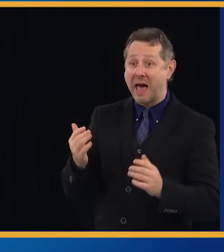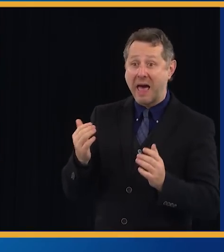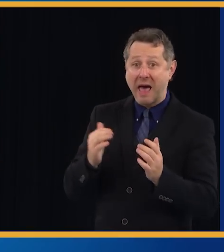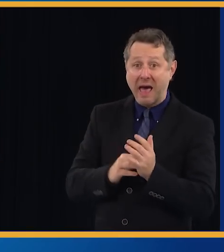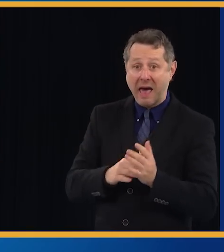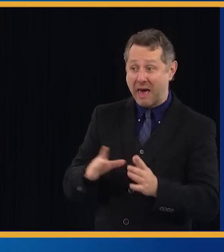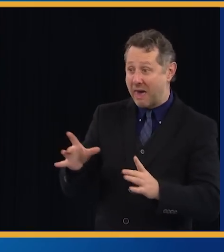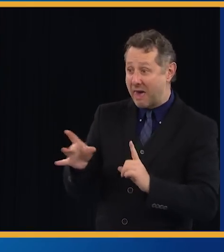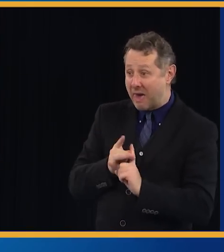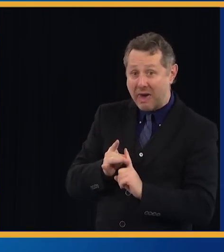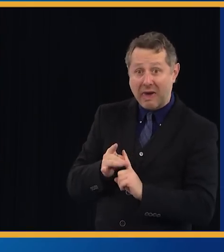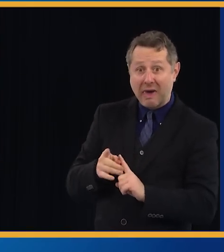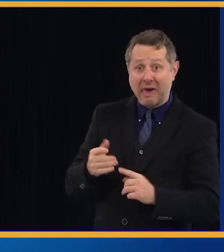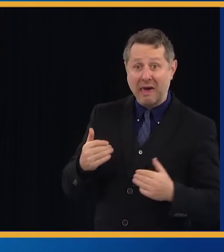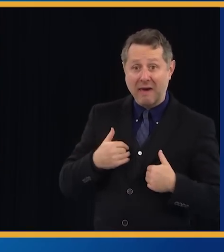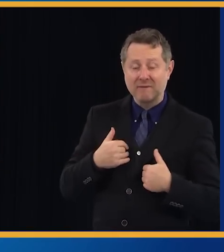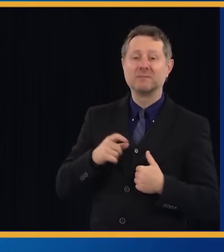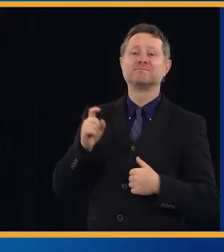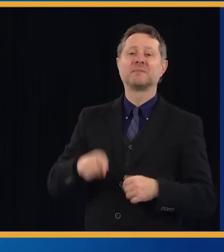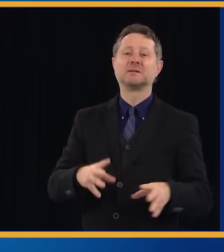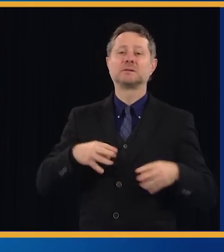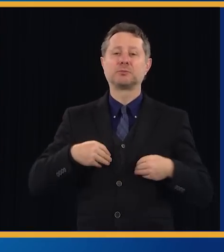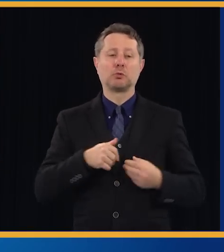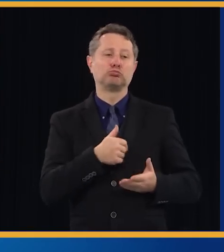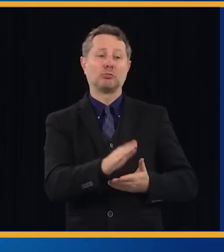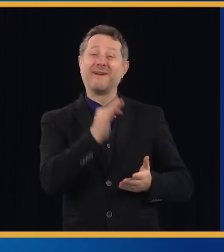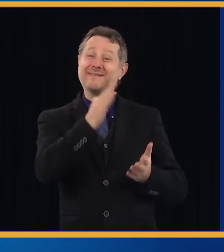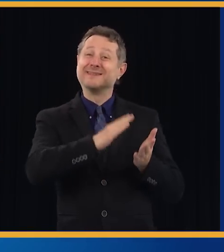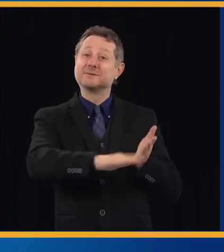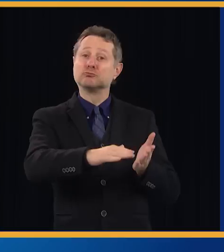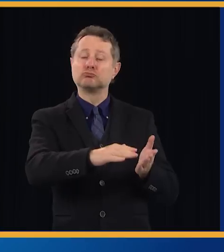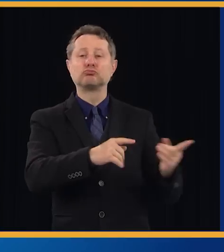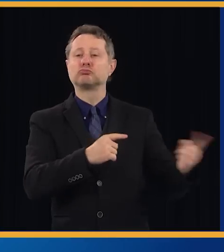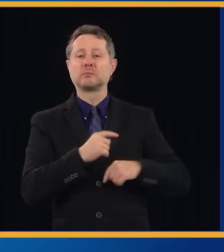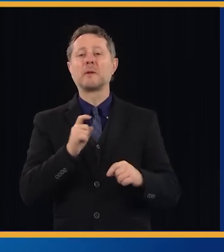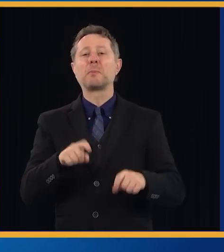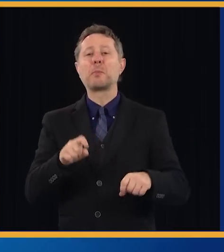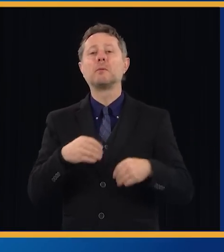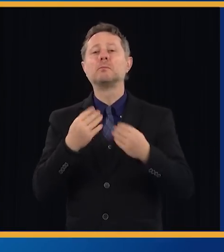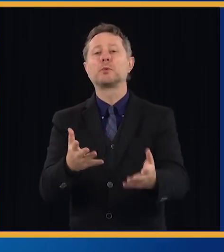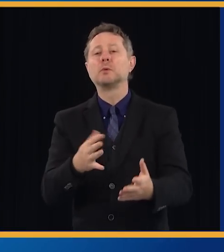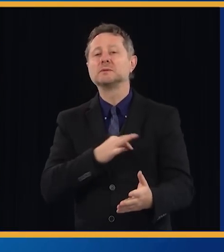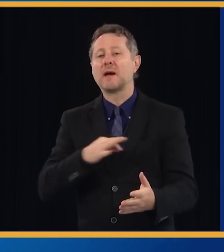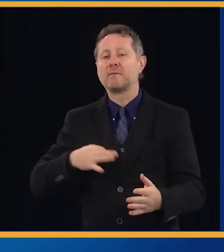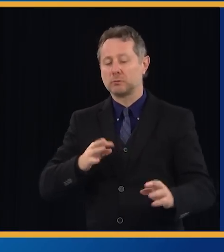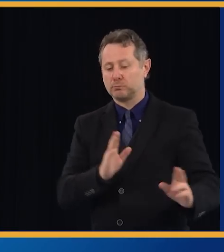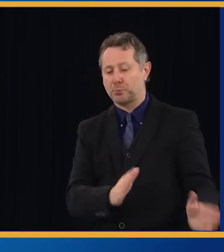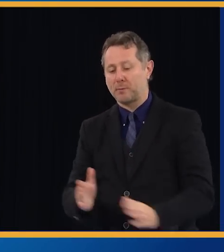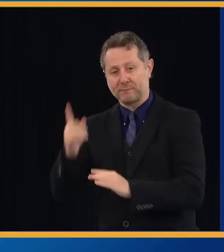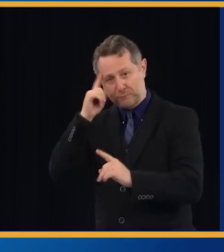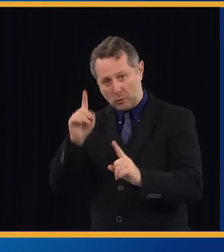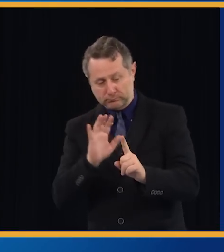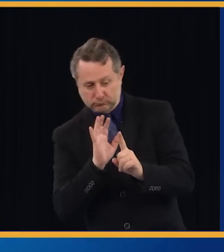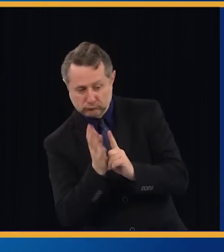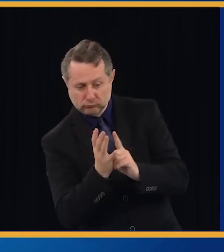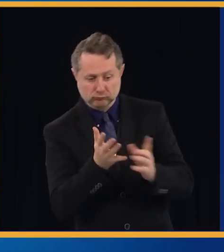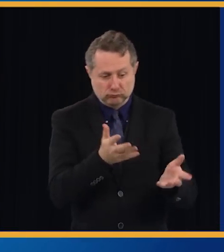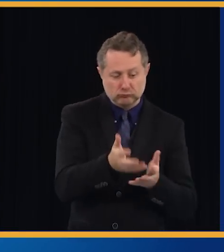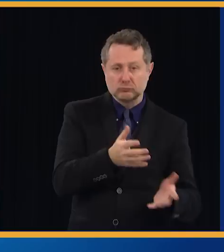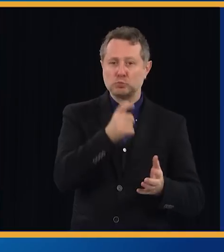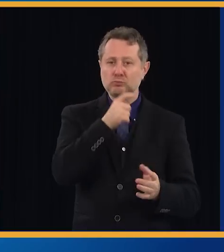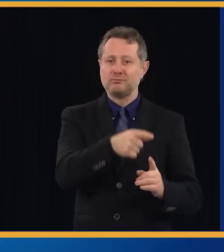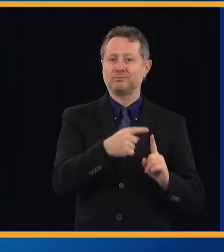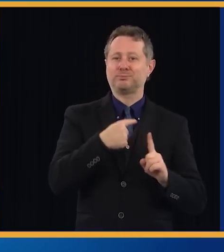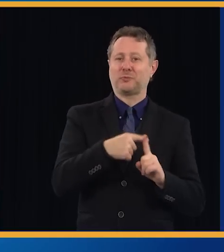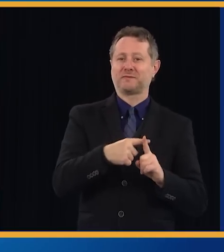provide the adequate level of care under Department of Health and CDC guidelines. If they